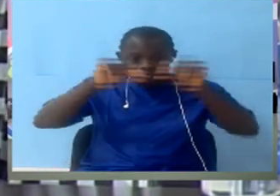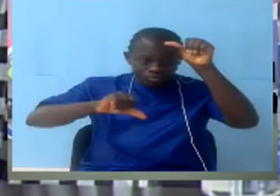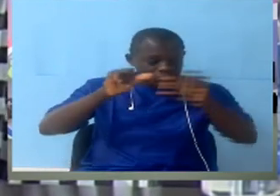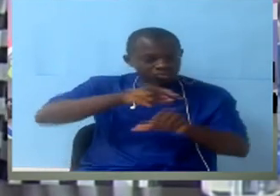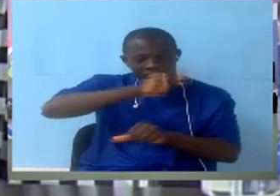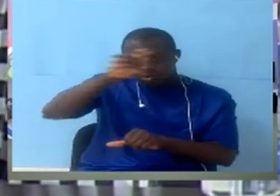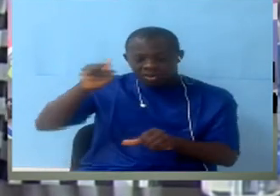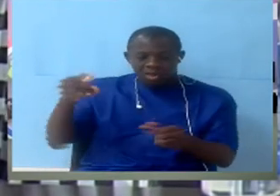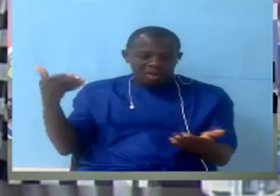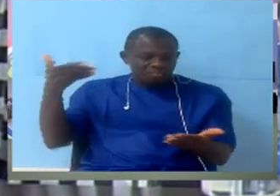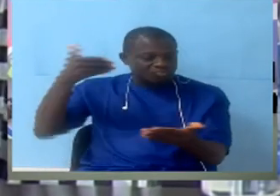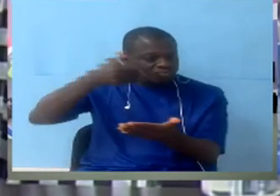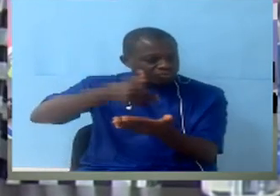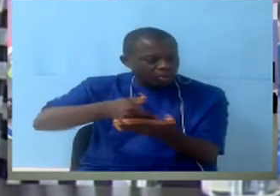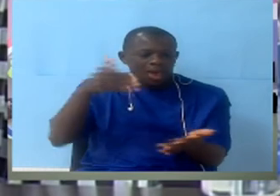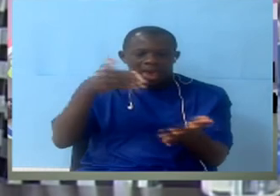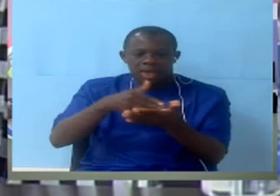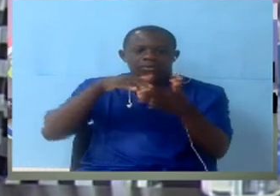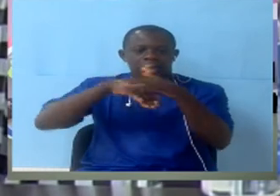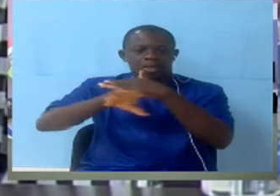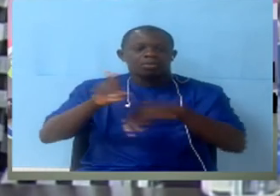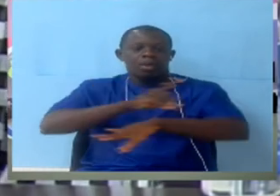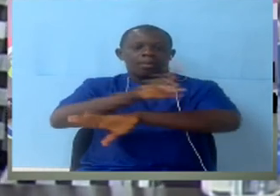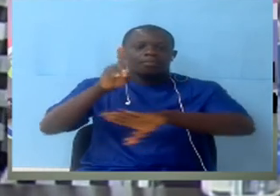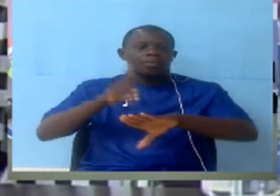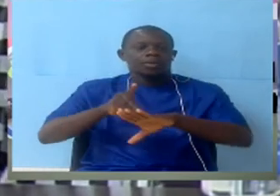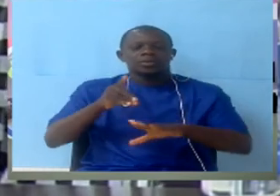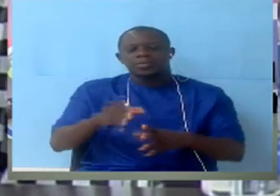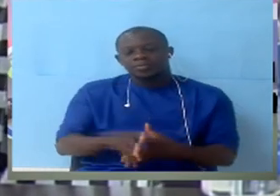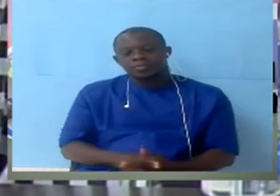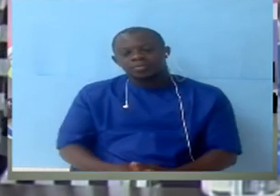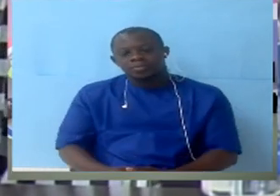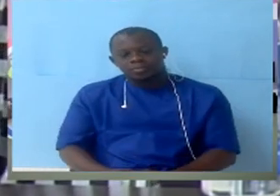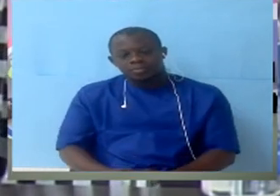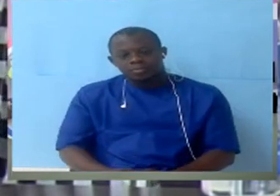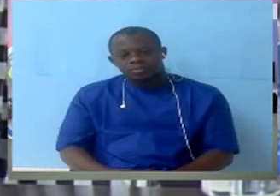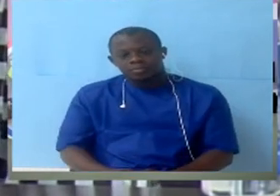patrol until they come into our base sometimes. Because in